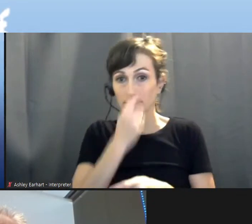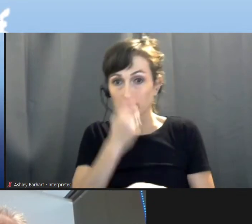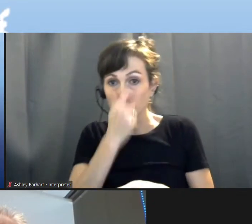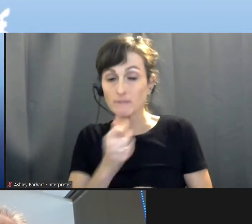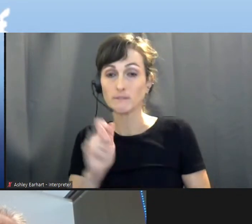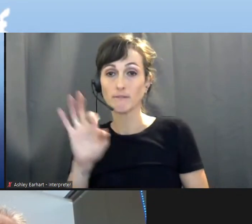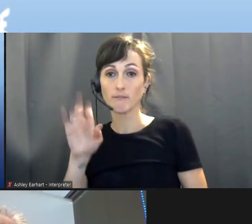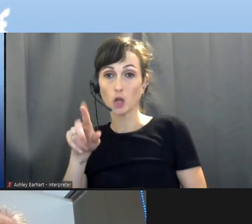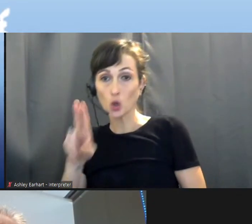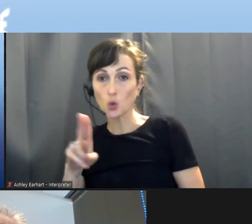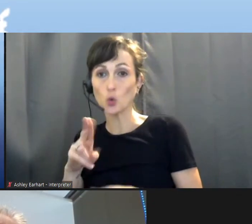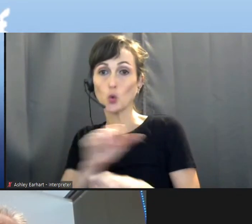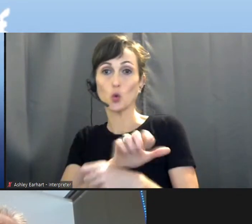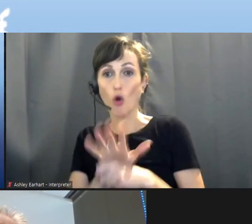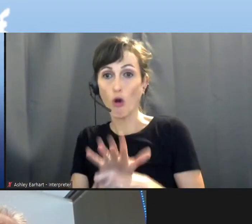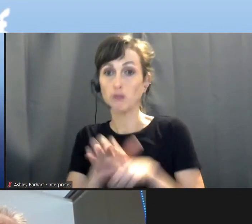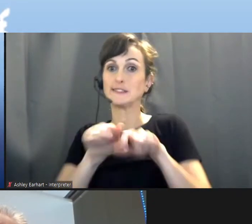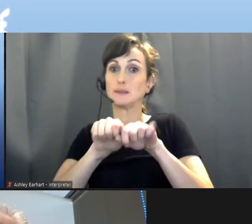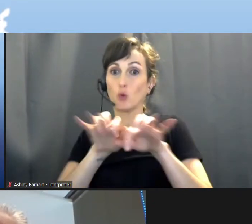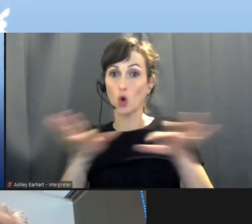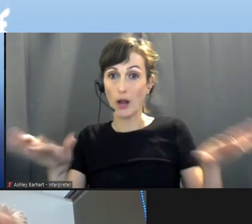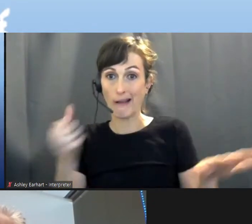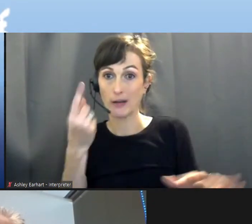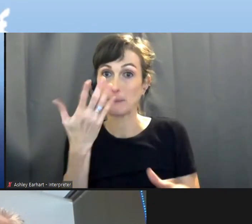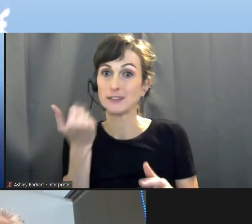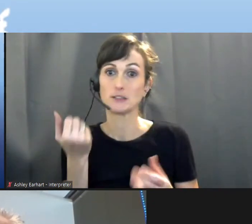anything else, is because of the concentration of people,